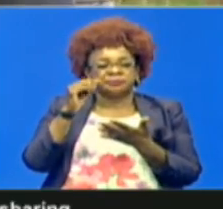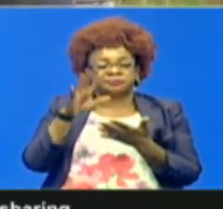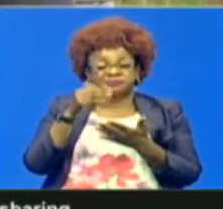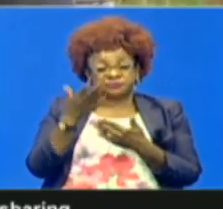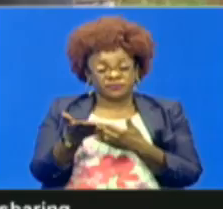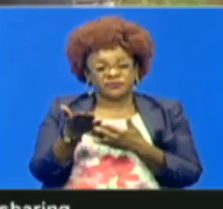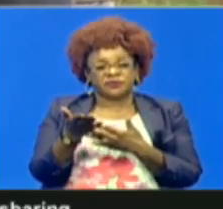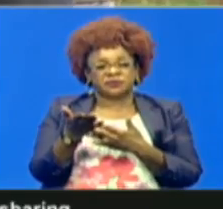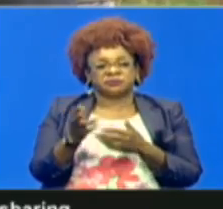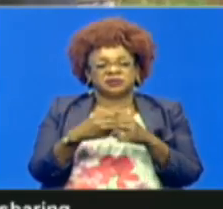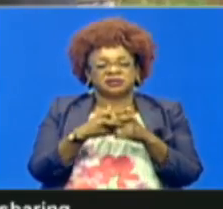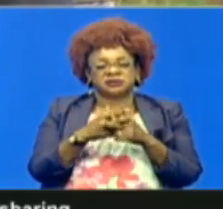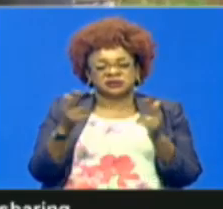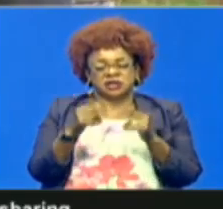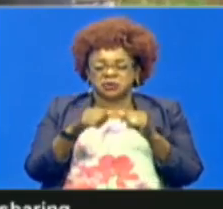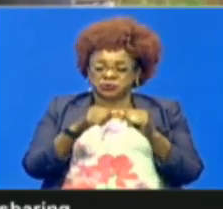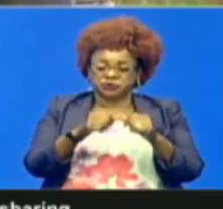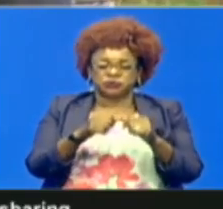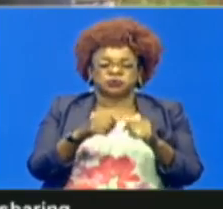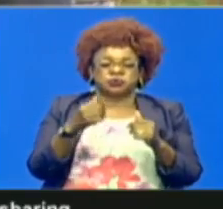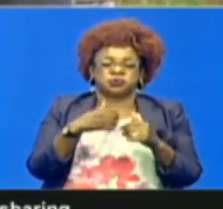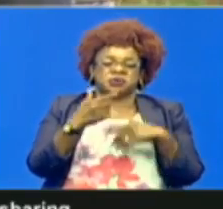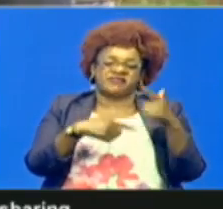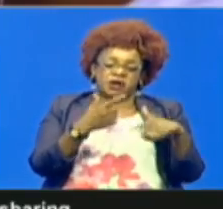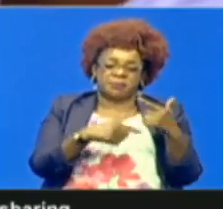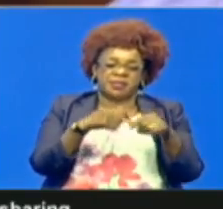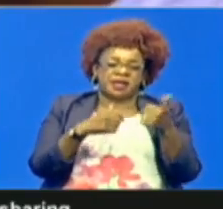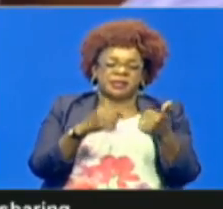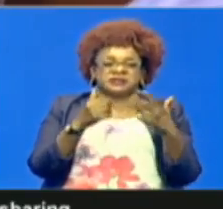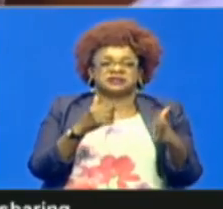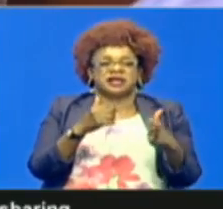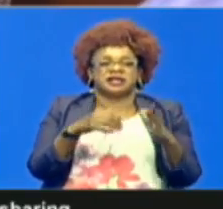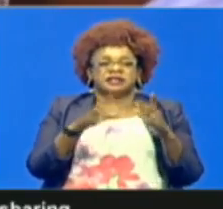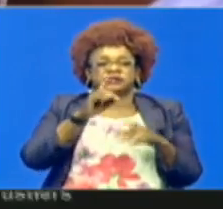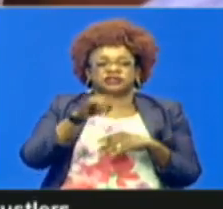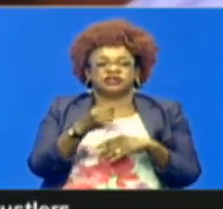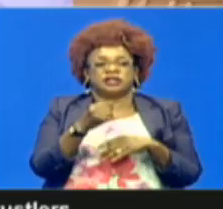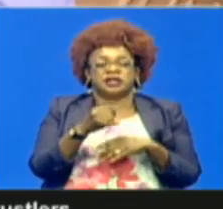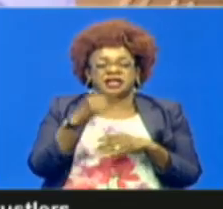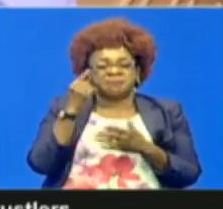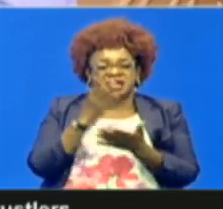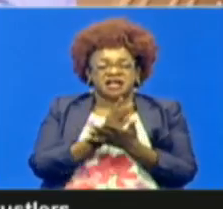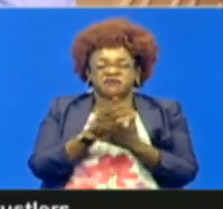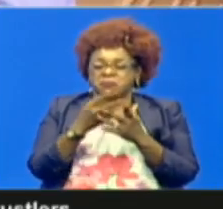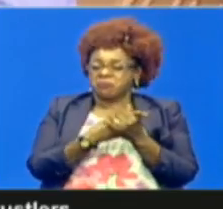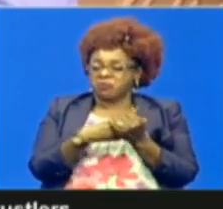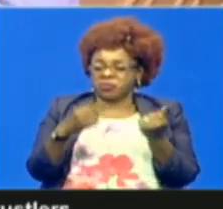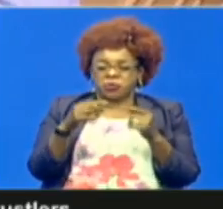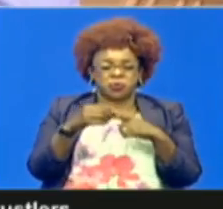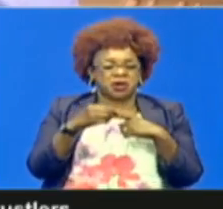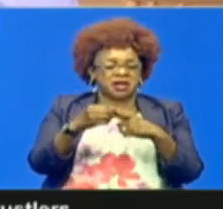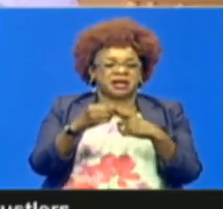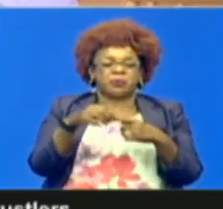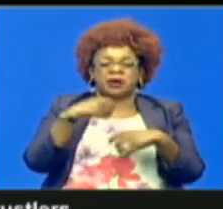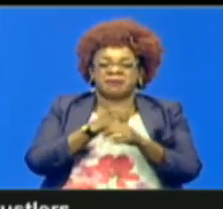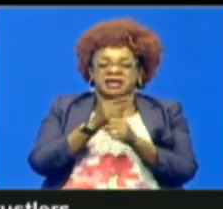now, I continued also to develop the other side of being a DJ. Jimmy believes both his unique skill set will help him accomplish his life